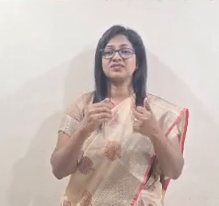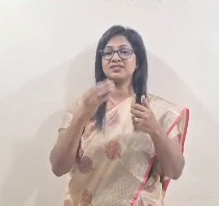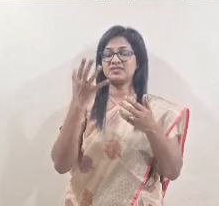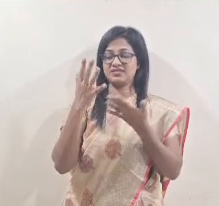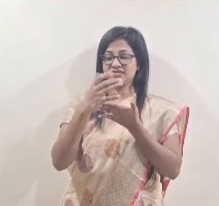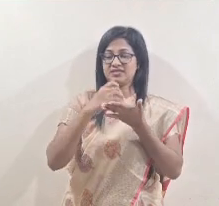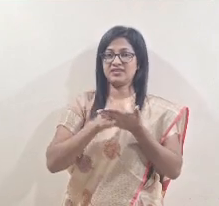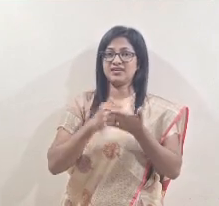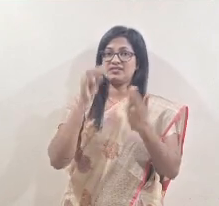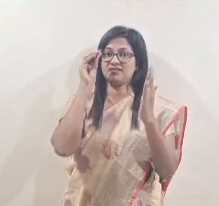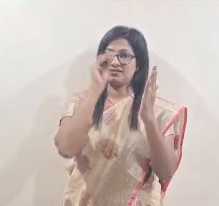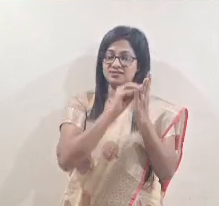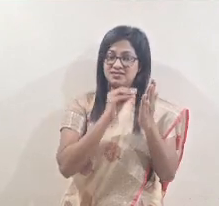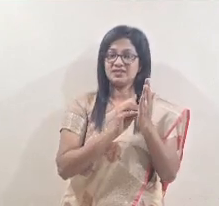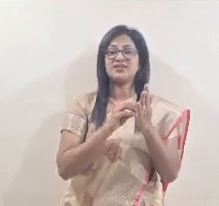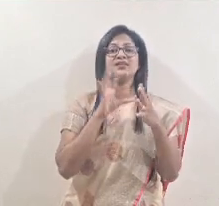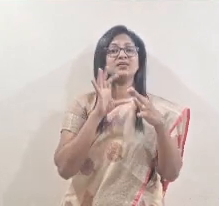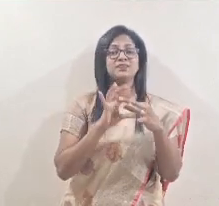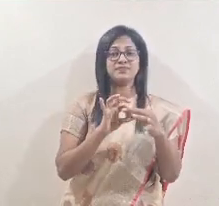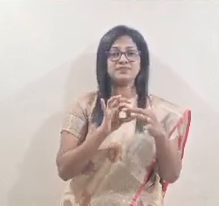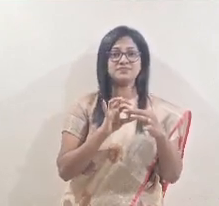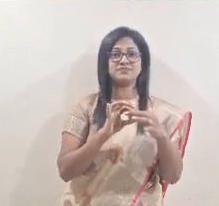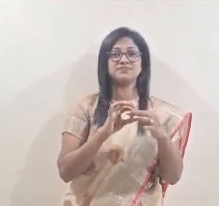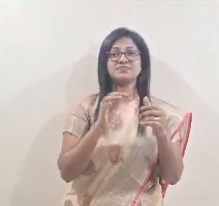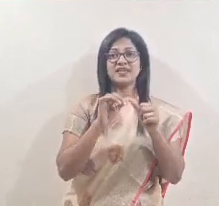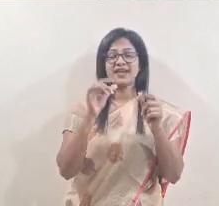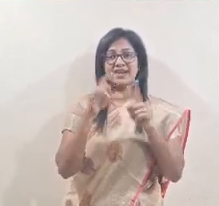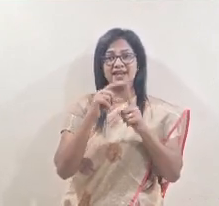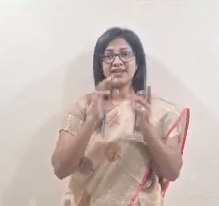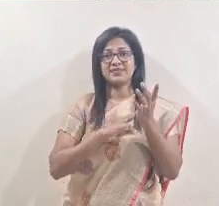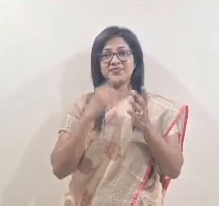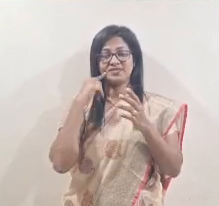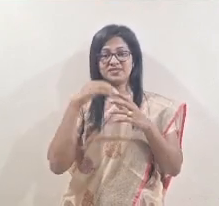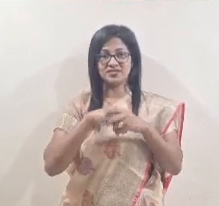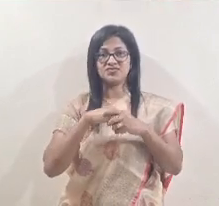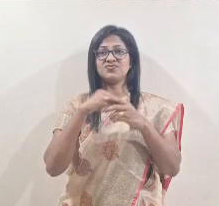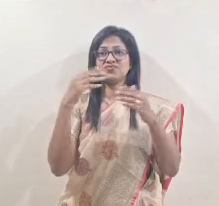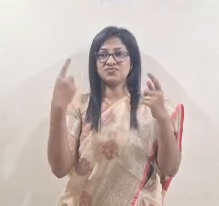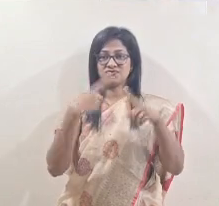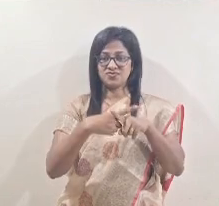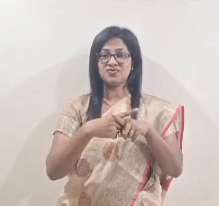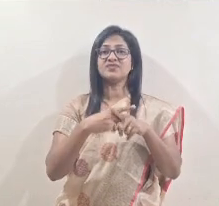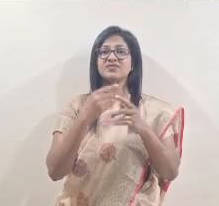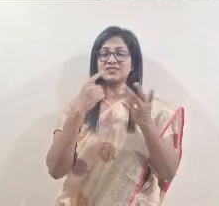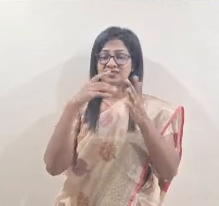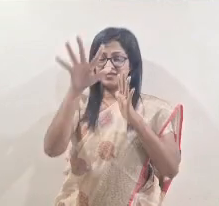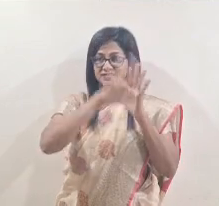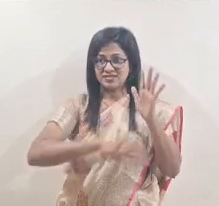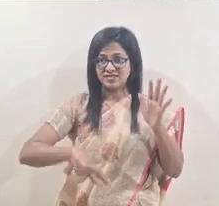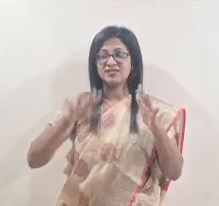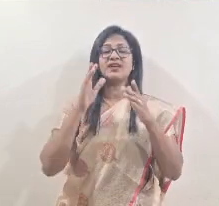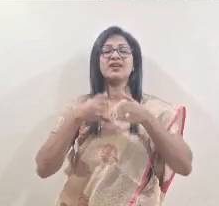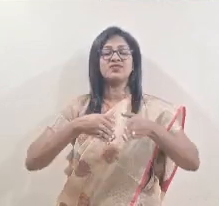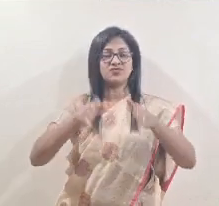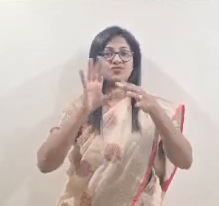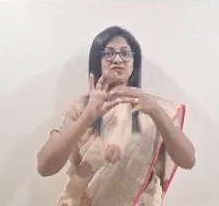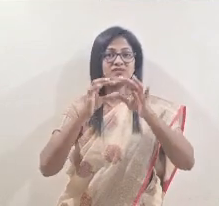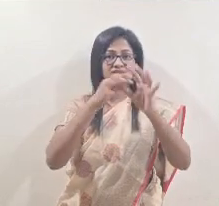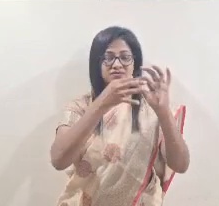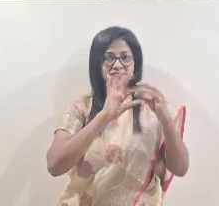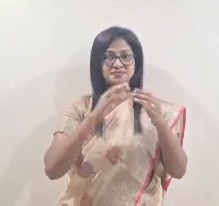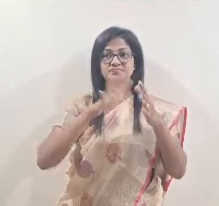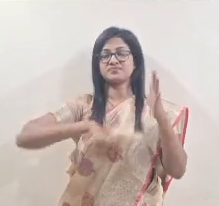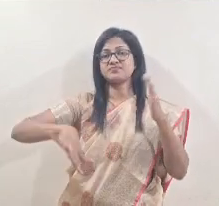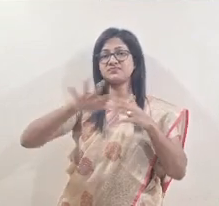enter the data that is basically the administrative boundary of the region, and secondly, the road network of the region. So just